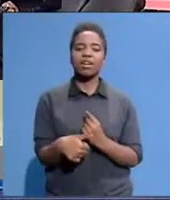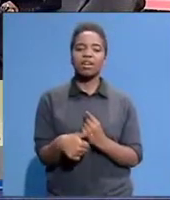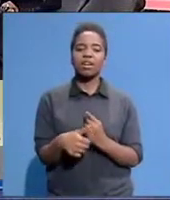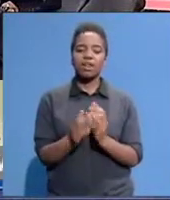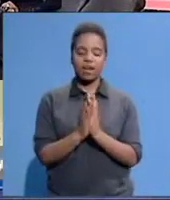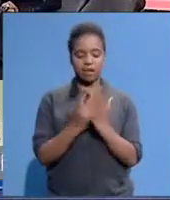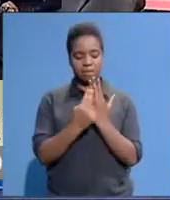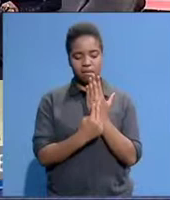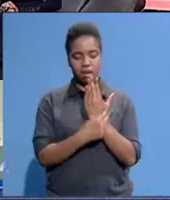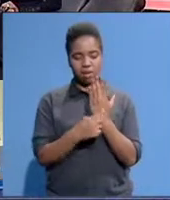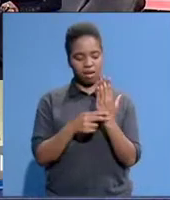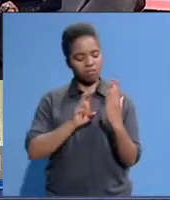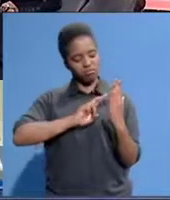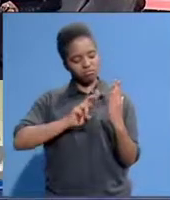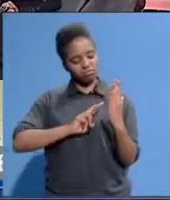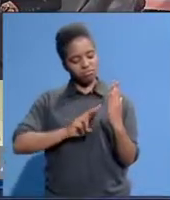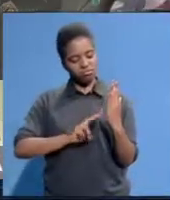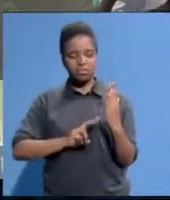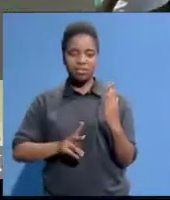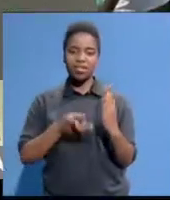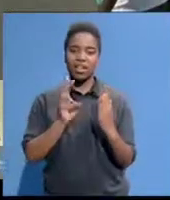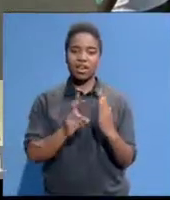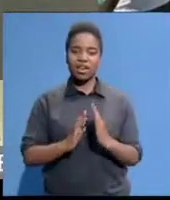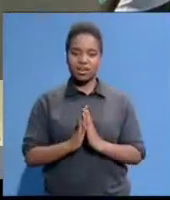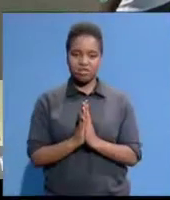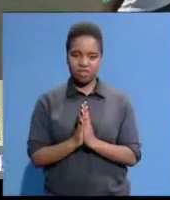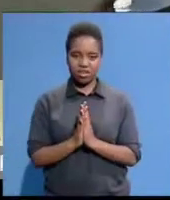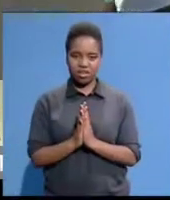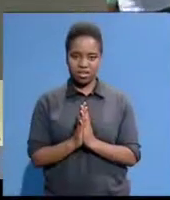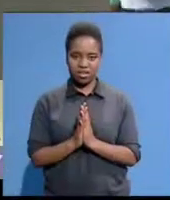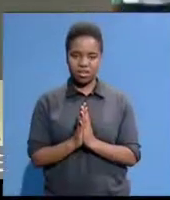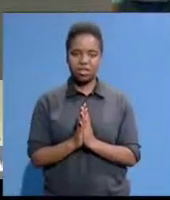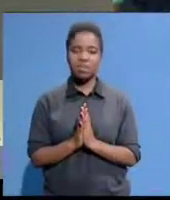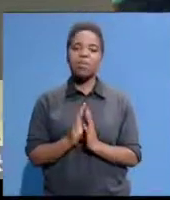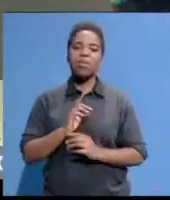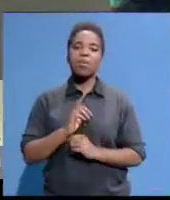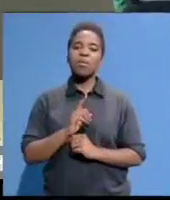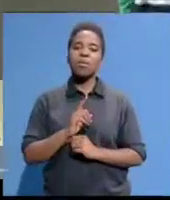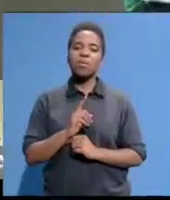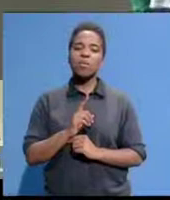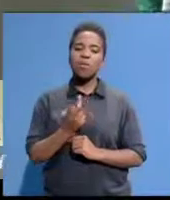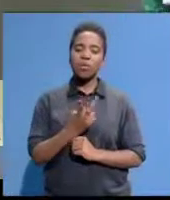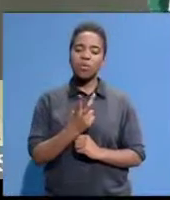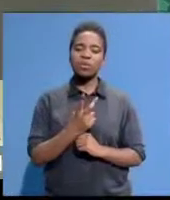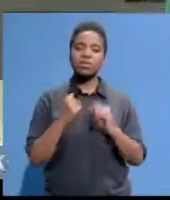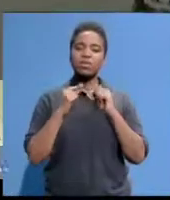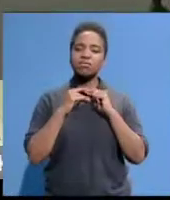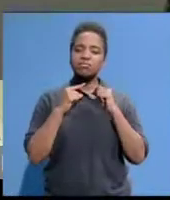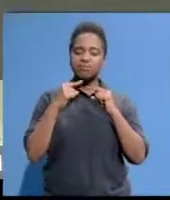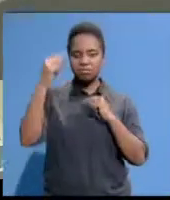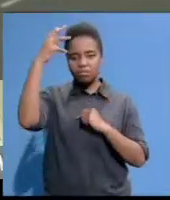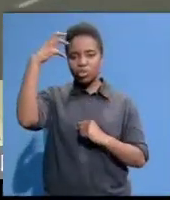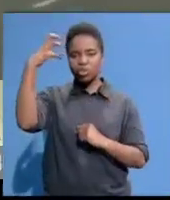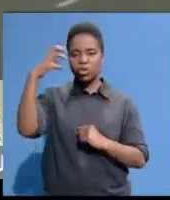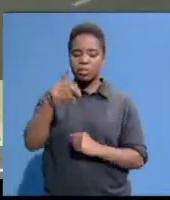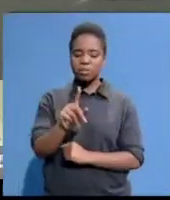Bible, I think, and also said prayers, as I say. Notice that there were also Bishop Dabula, a retired